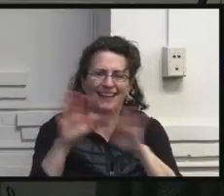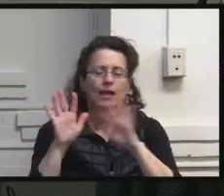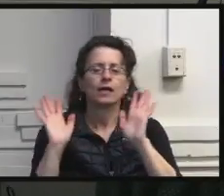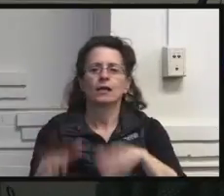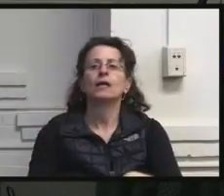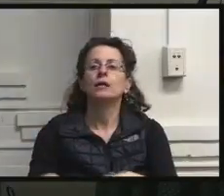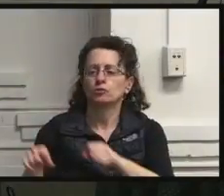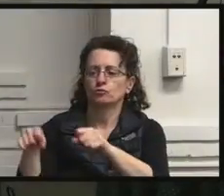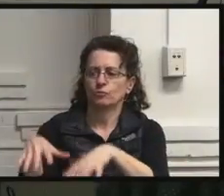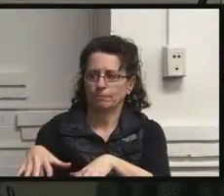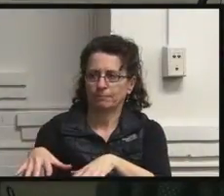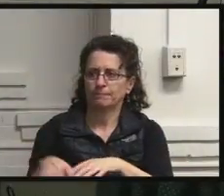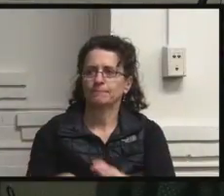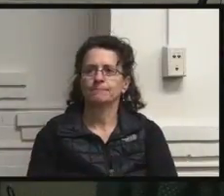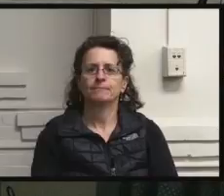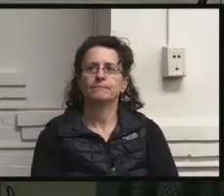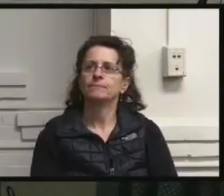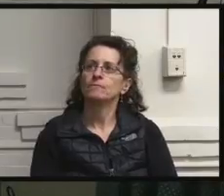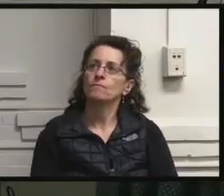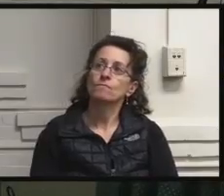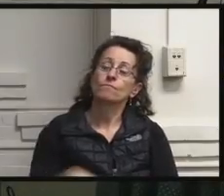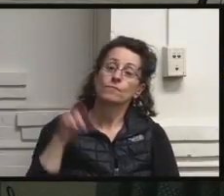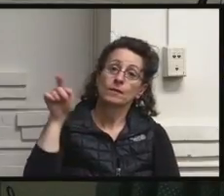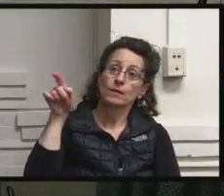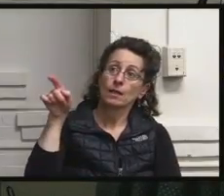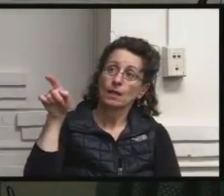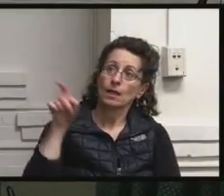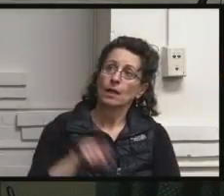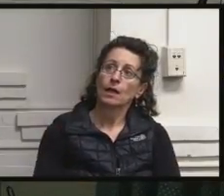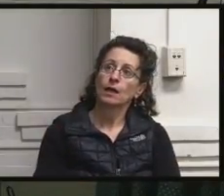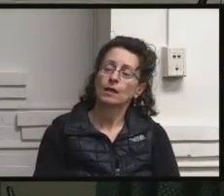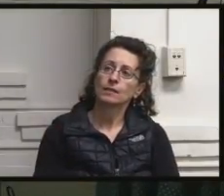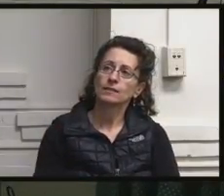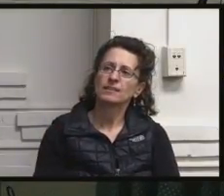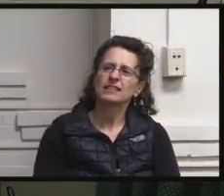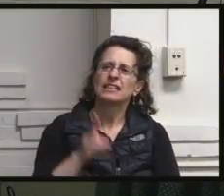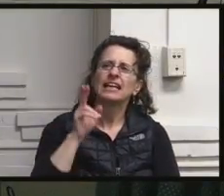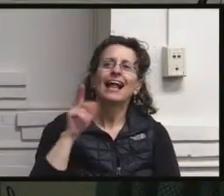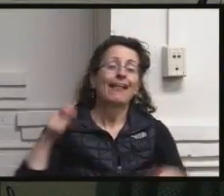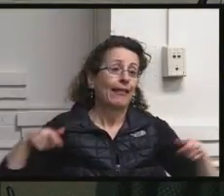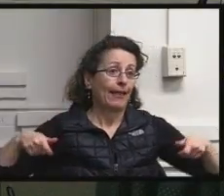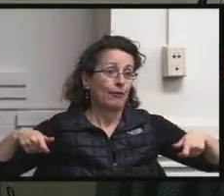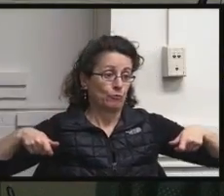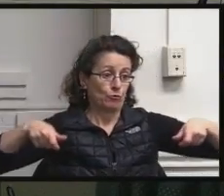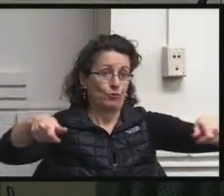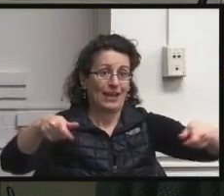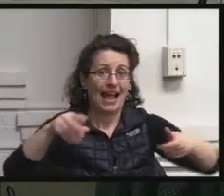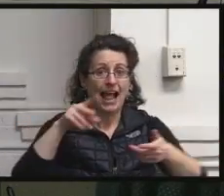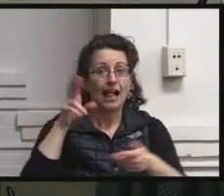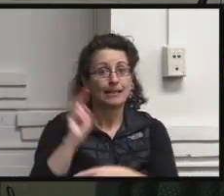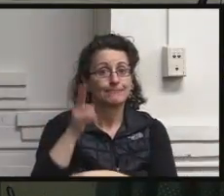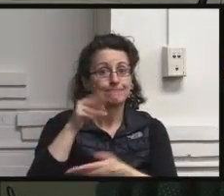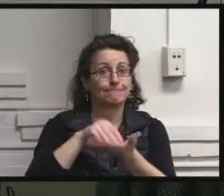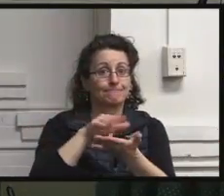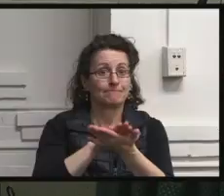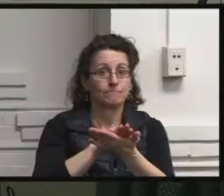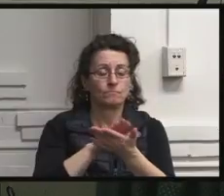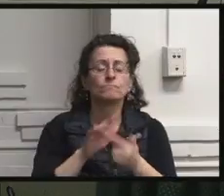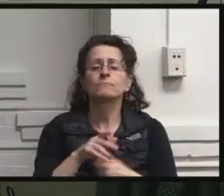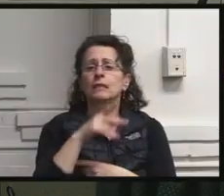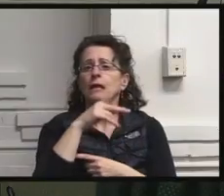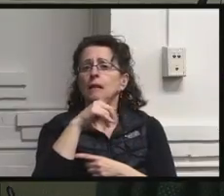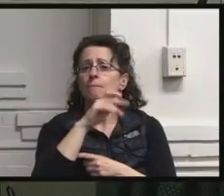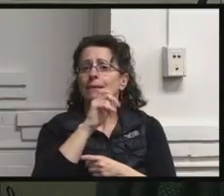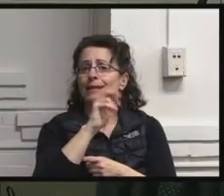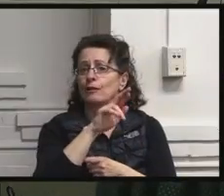it. And with that, talk a little bit about the historic rail here. So Peter and I had quite a bit of dialogue